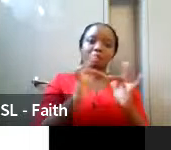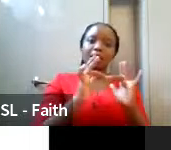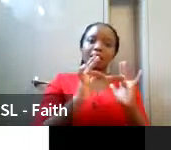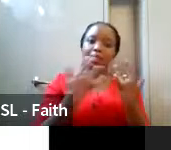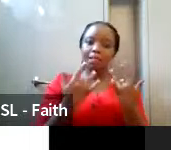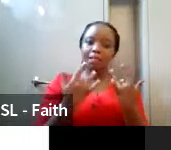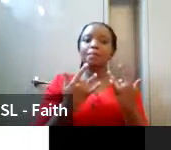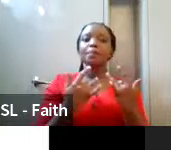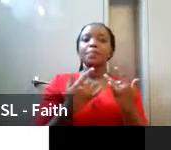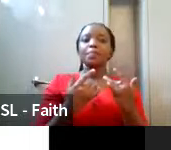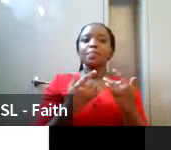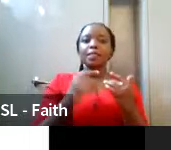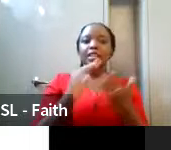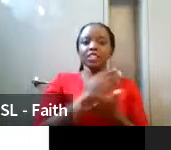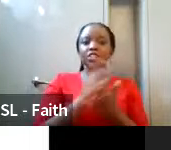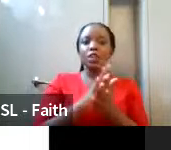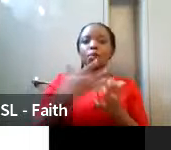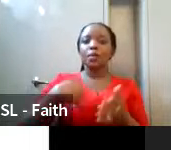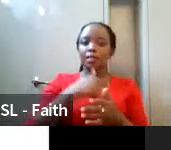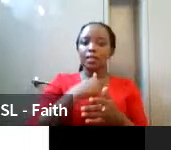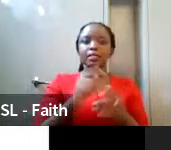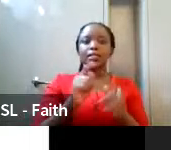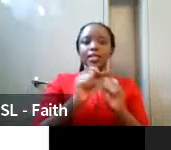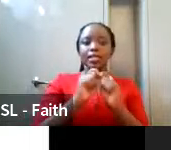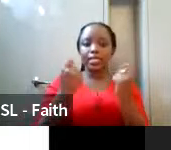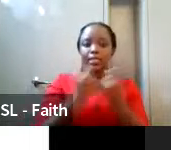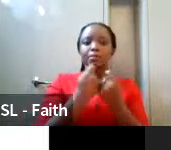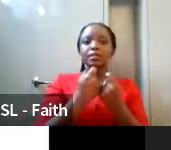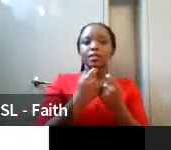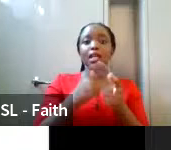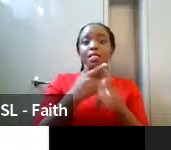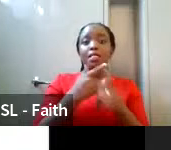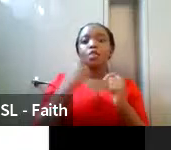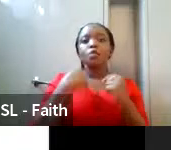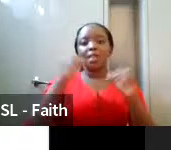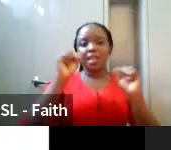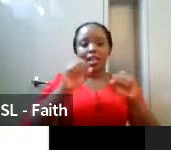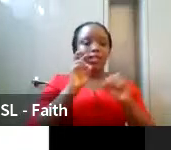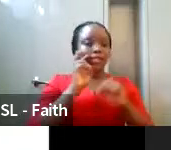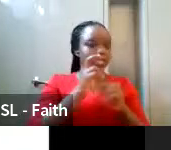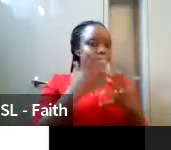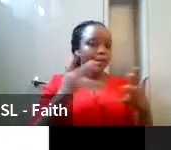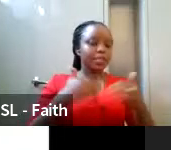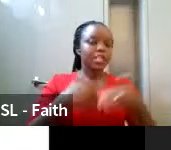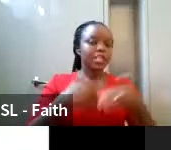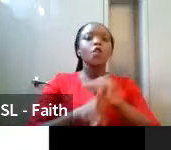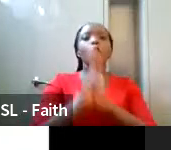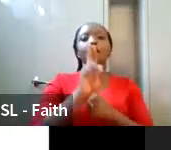of that email us on team support with the thread, so that then we at least have something to follow up on.